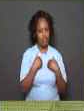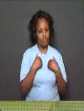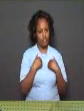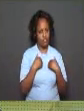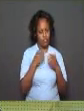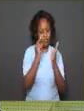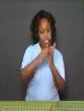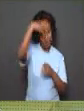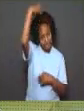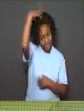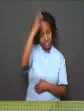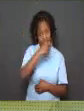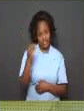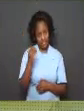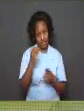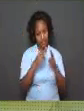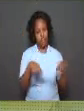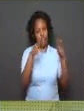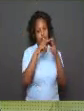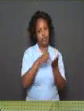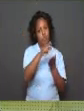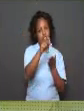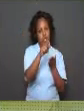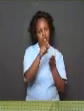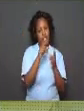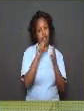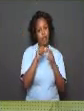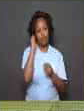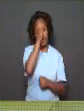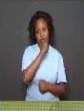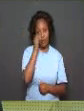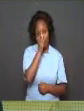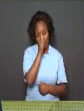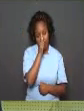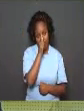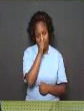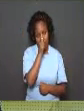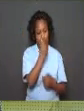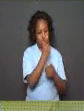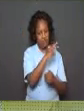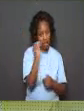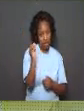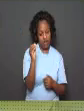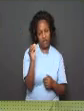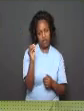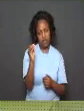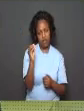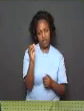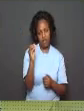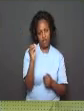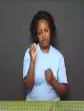the Constitution of the Federal Democratic Republic of Ethiopia and